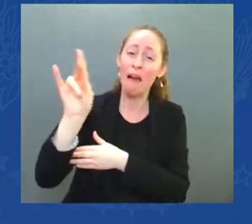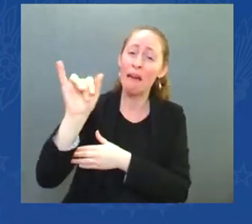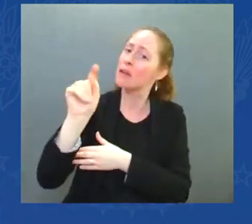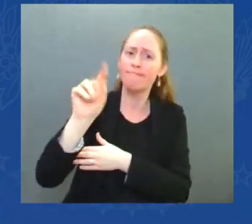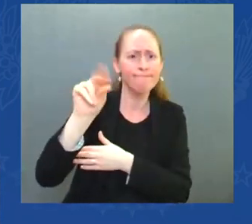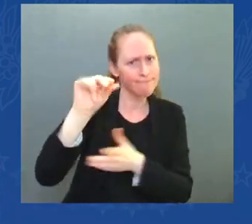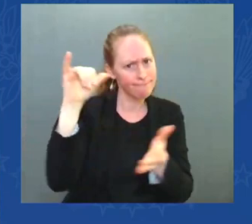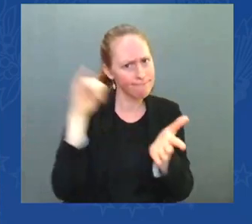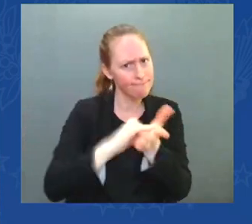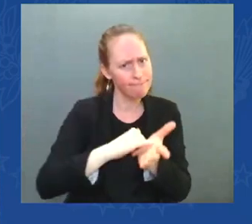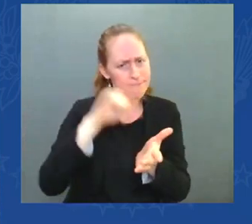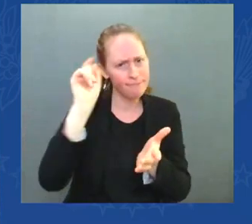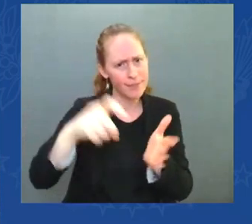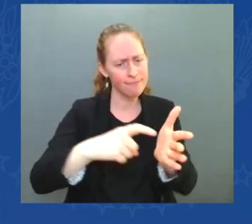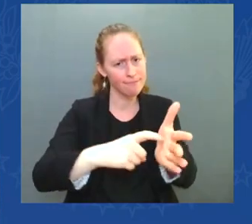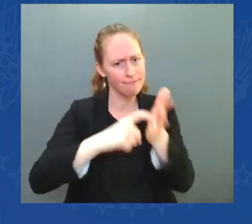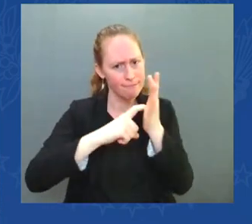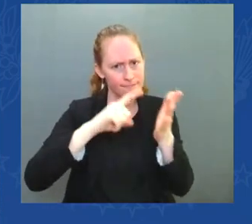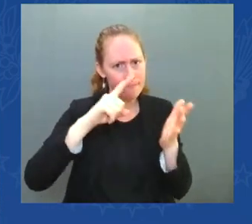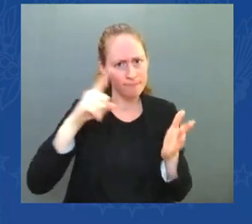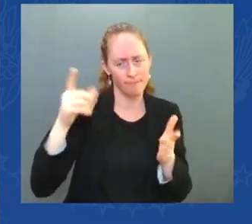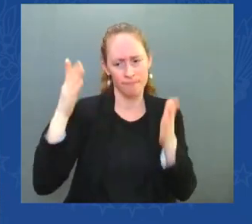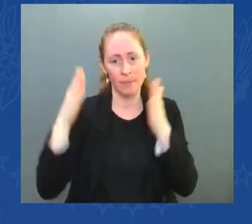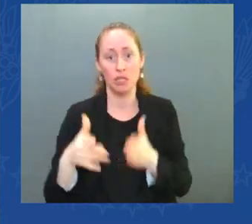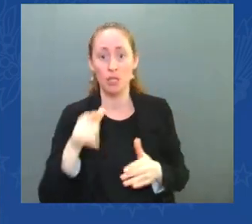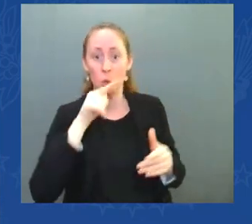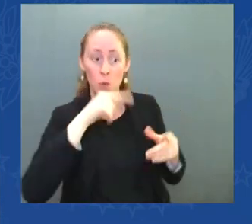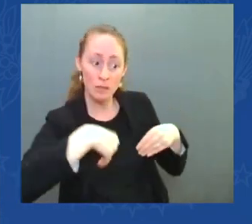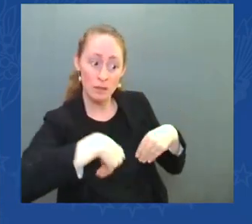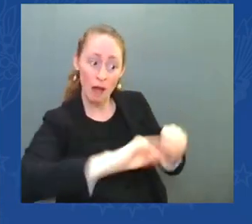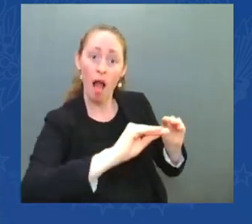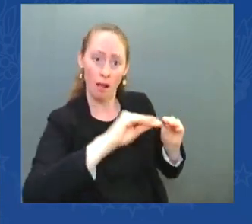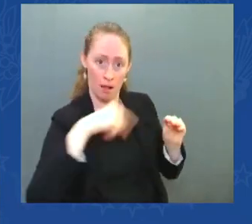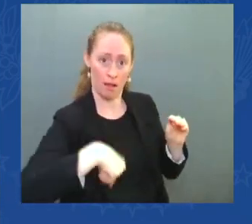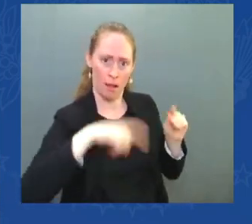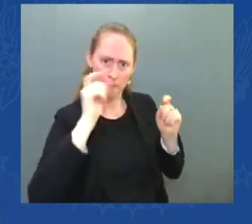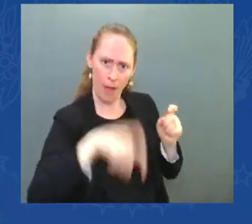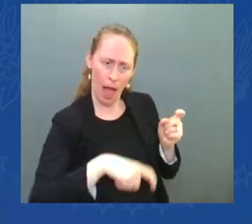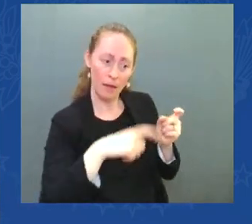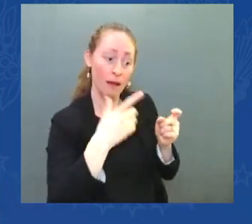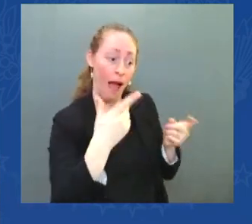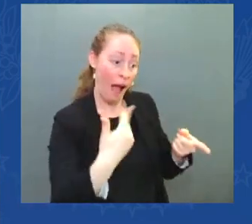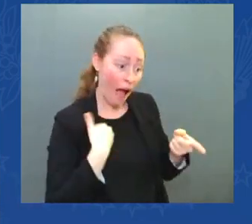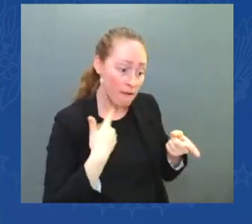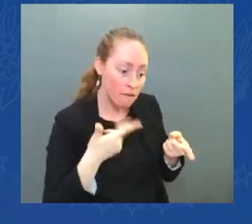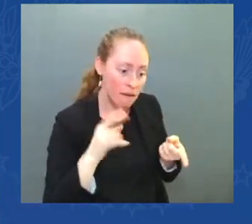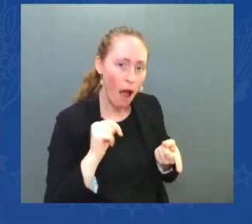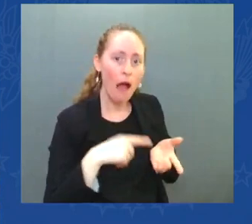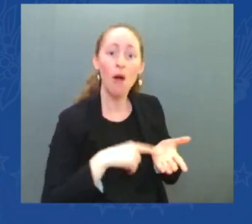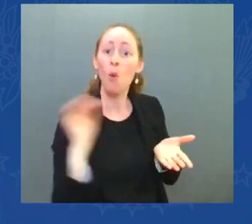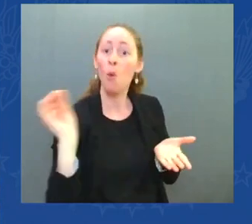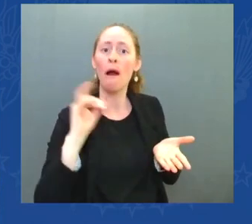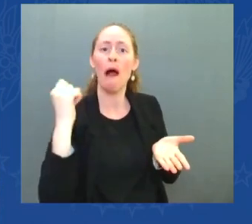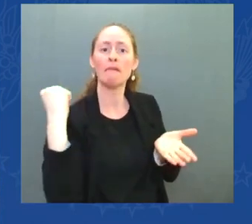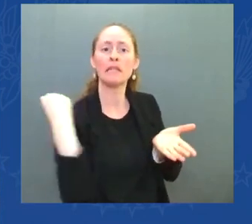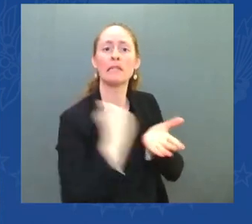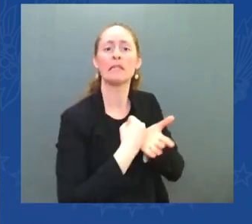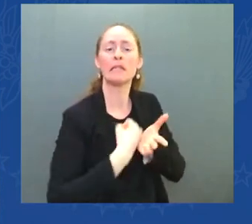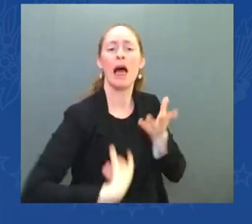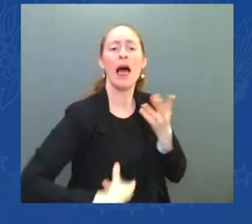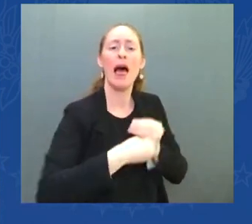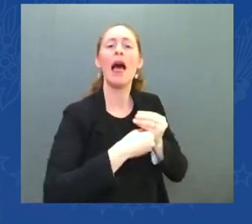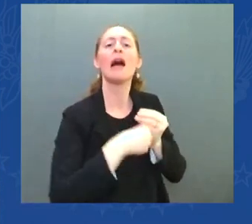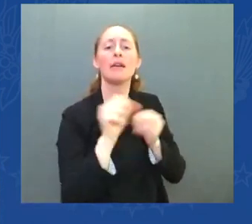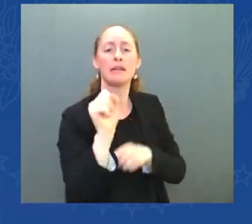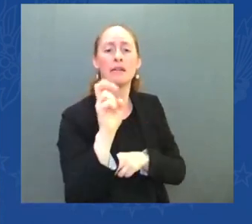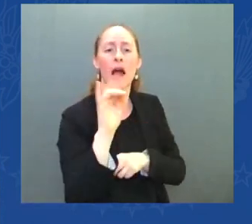apply serial numbers to existing ghost guns that they then take into inventory. Because of these